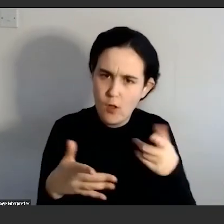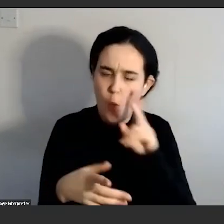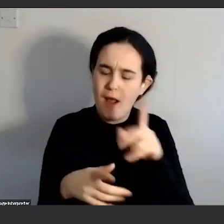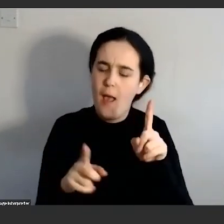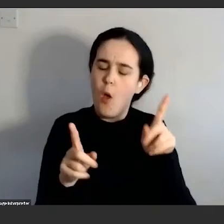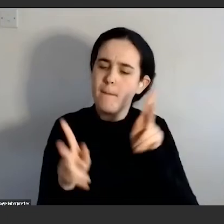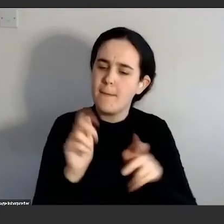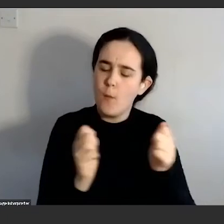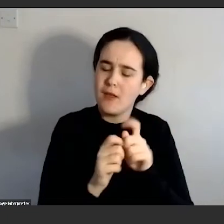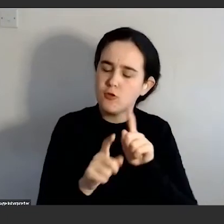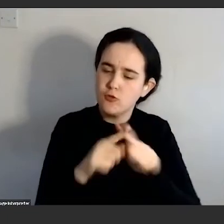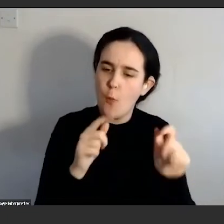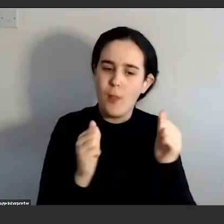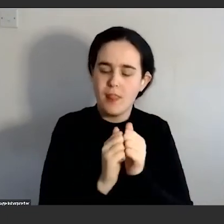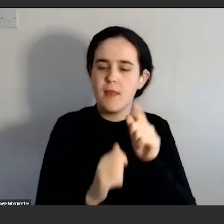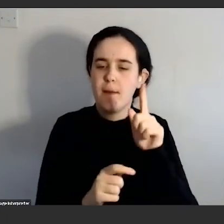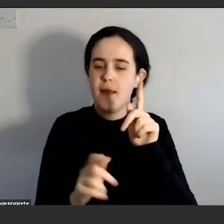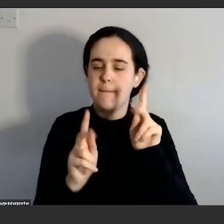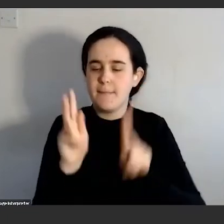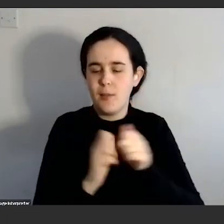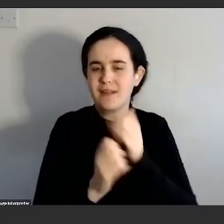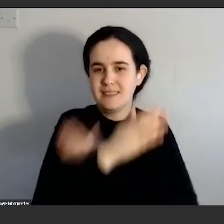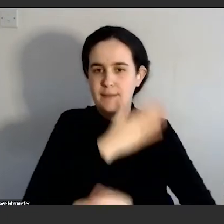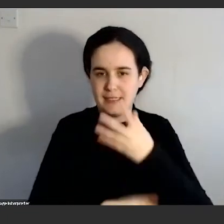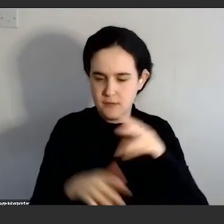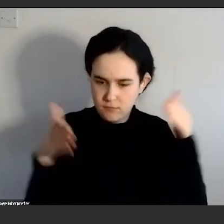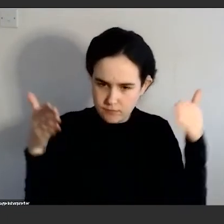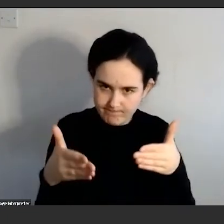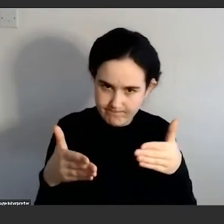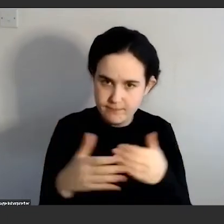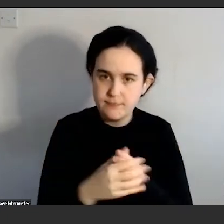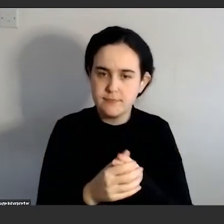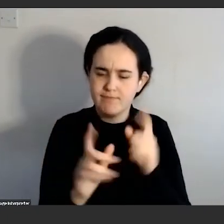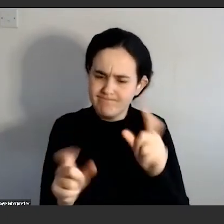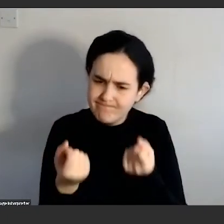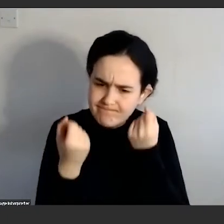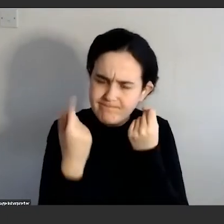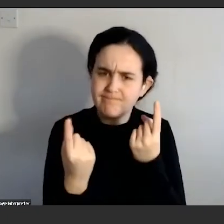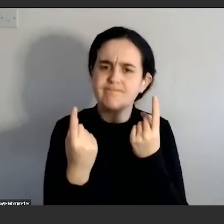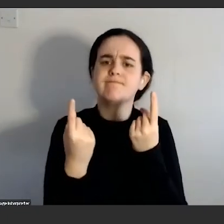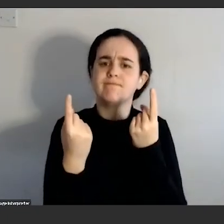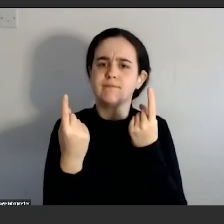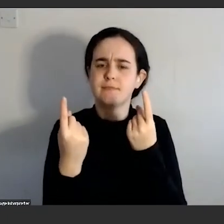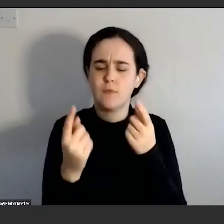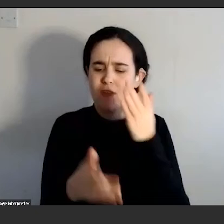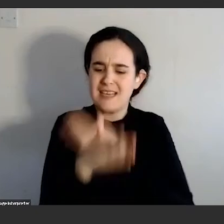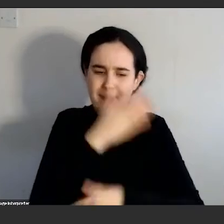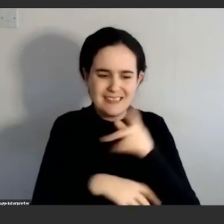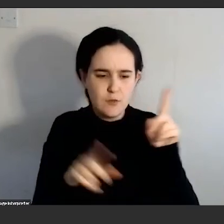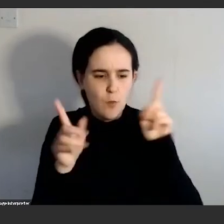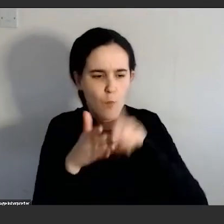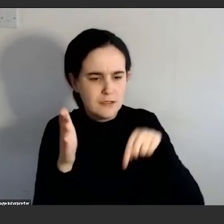with a unique understanding of disability and the words function,